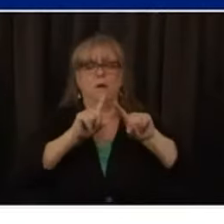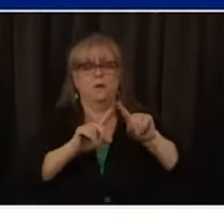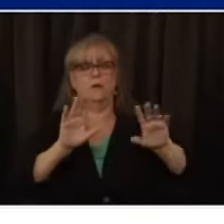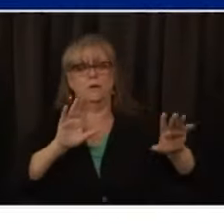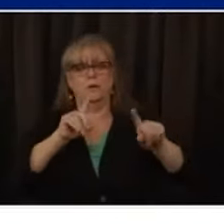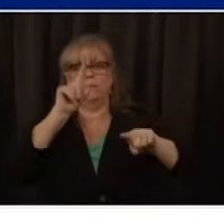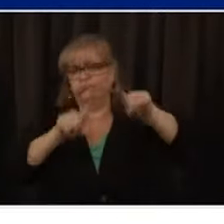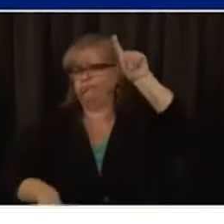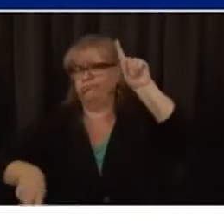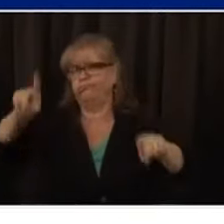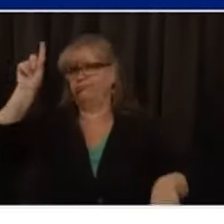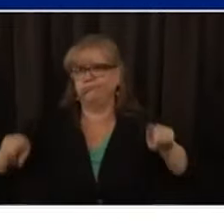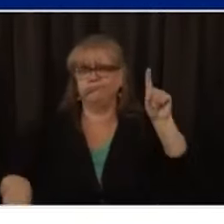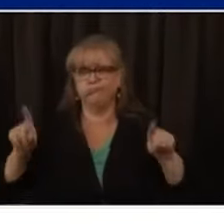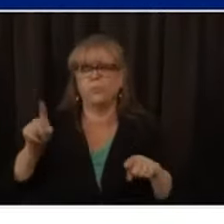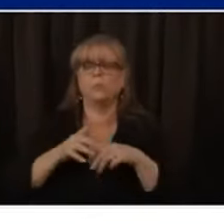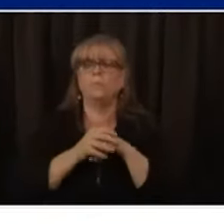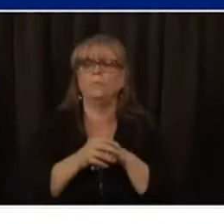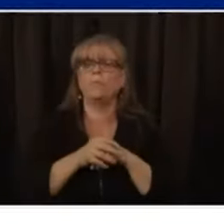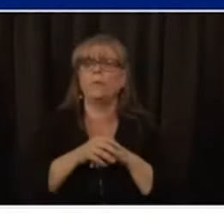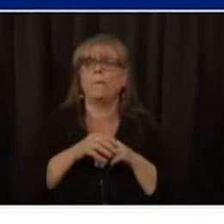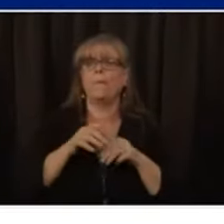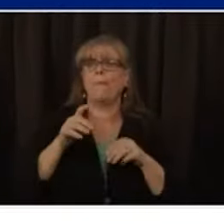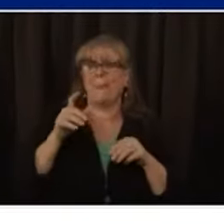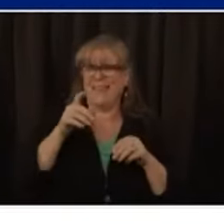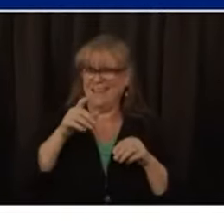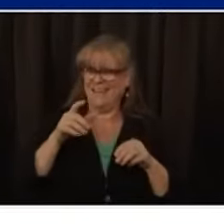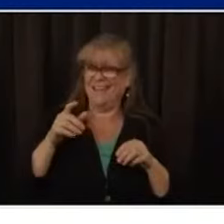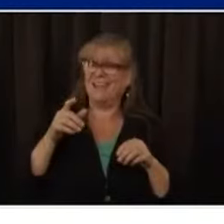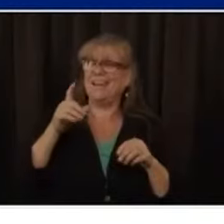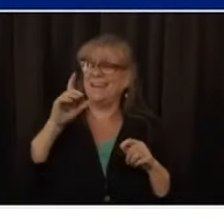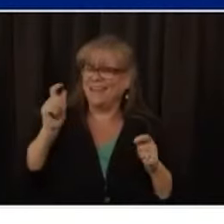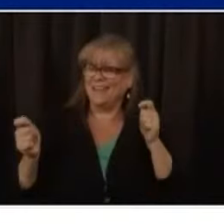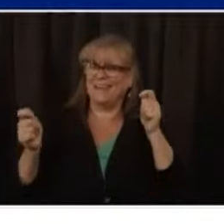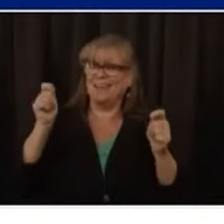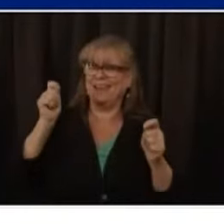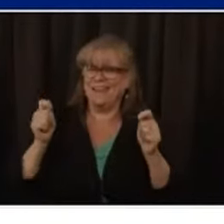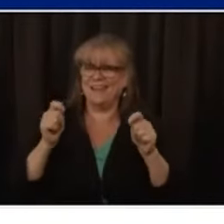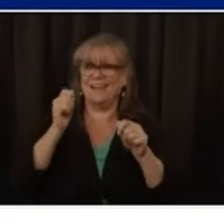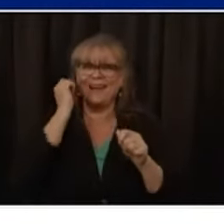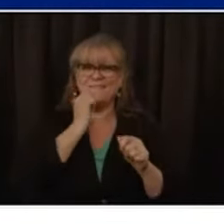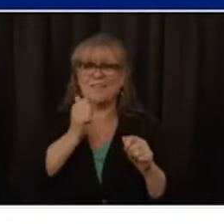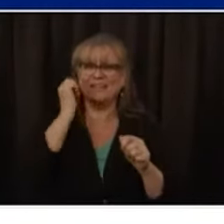dynamic. And the next slide will also show you